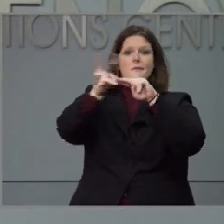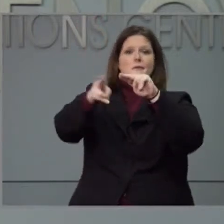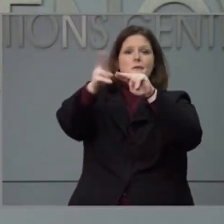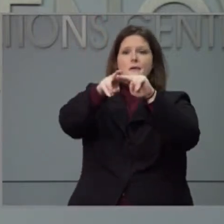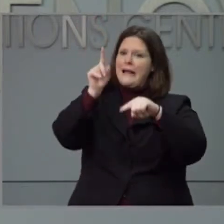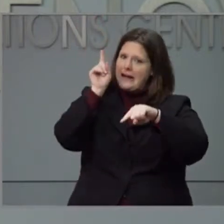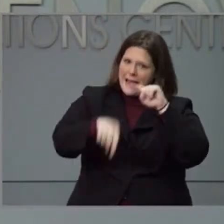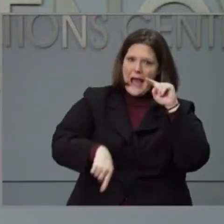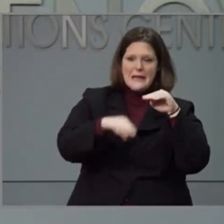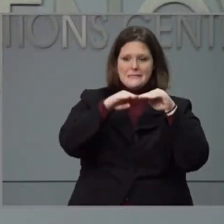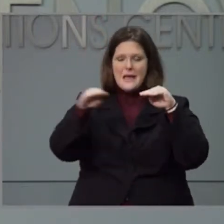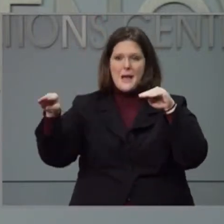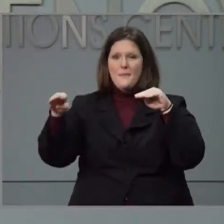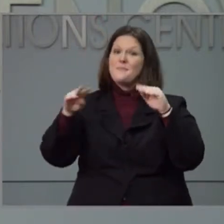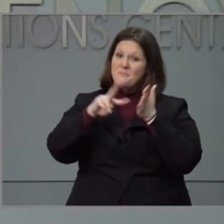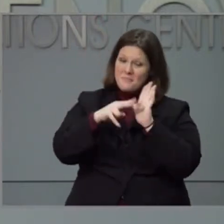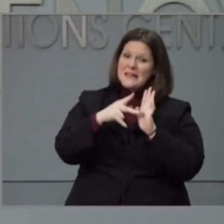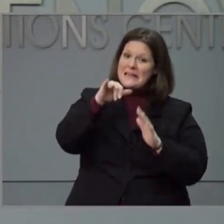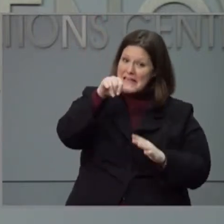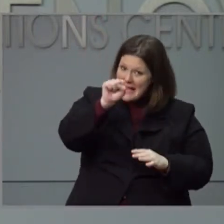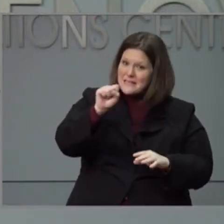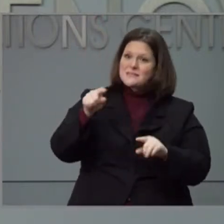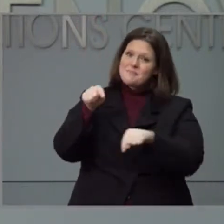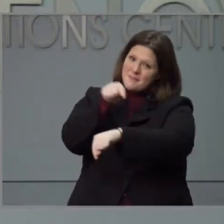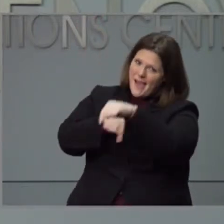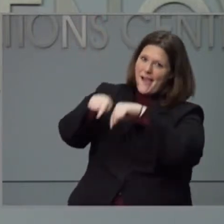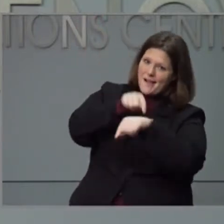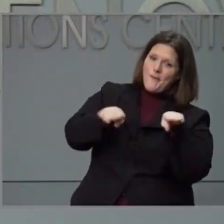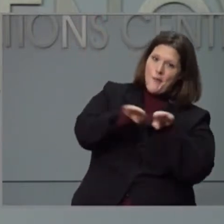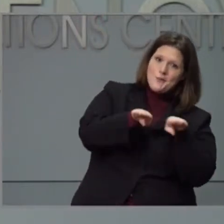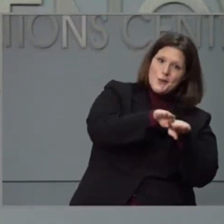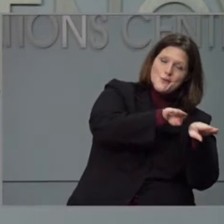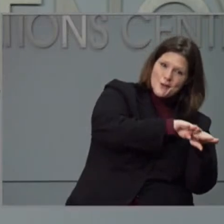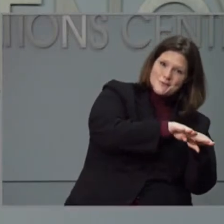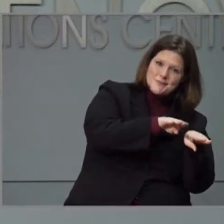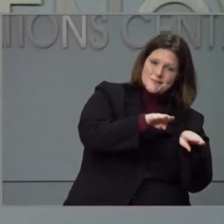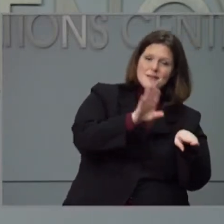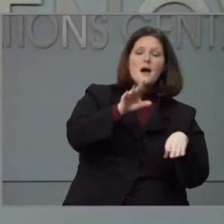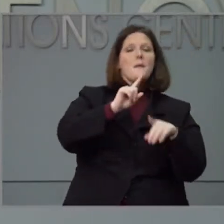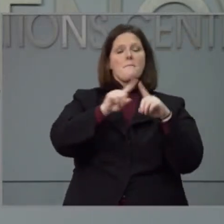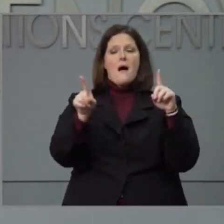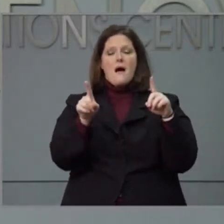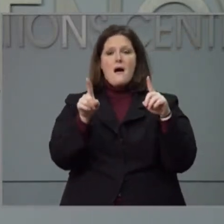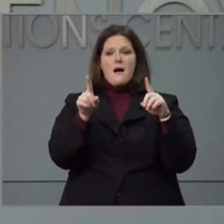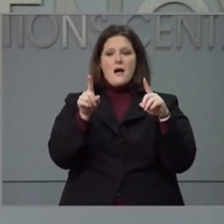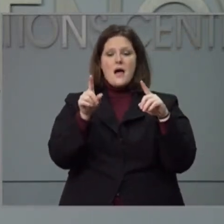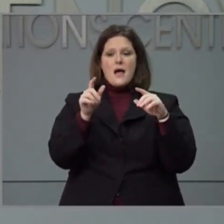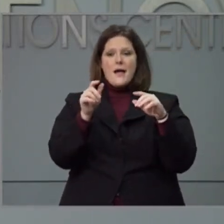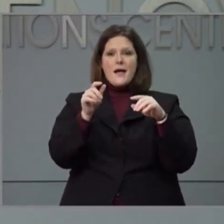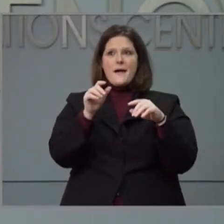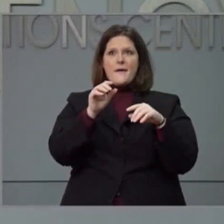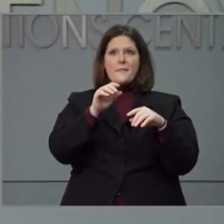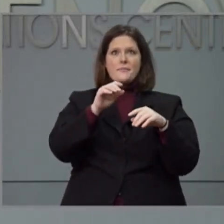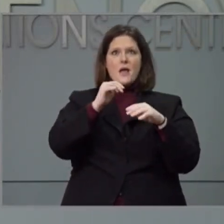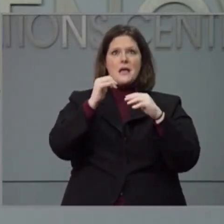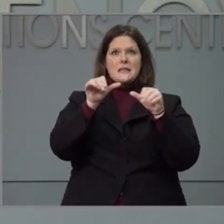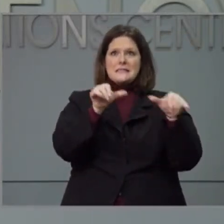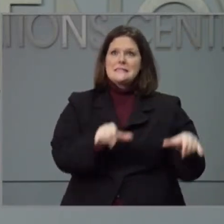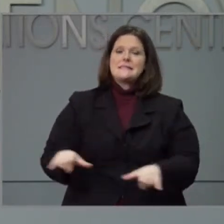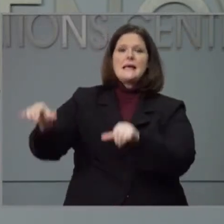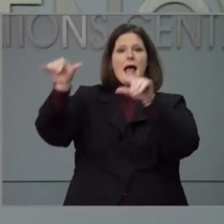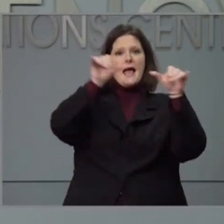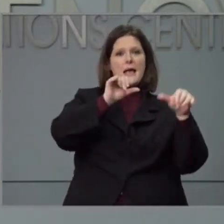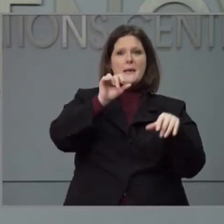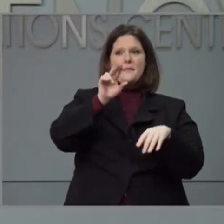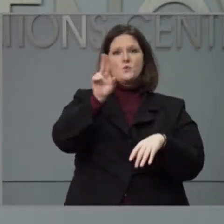hospital capacity, we will need to go backwards. The question about whether or not we go do a countrywide or even